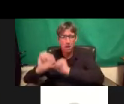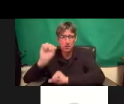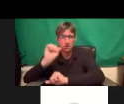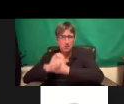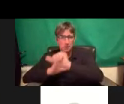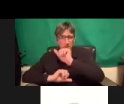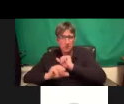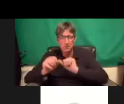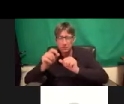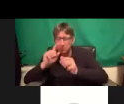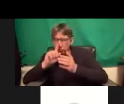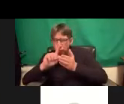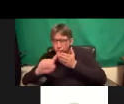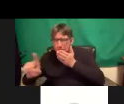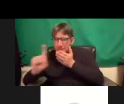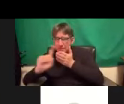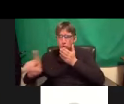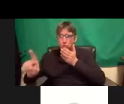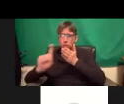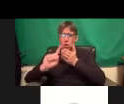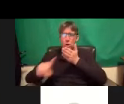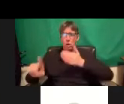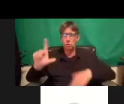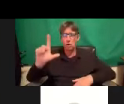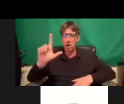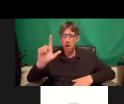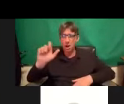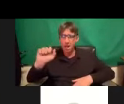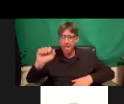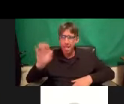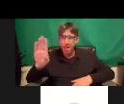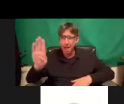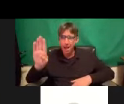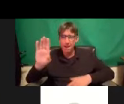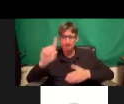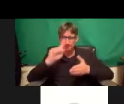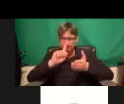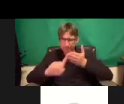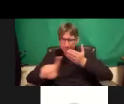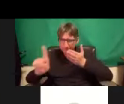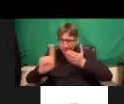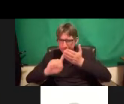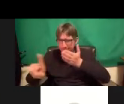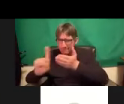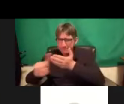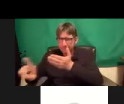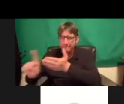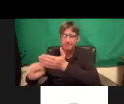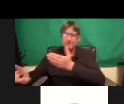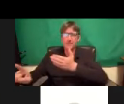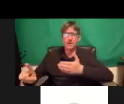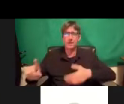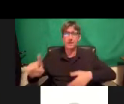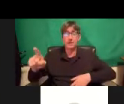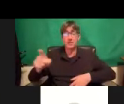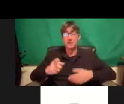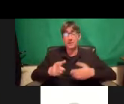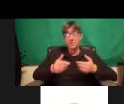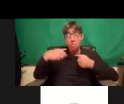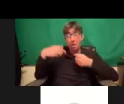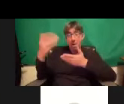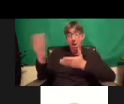doing research in their labs. And this this plan would